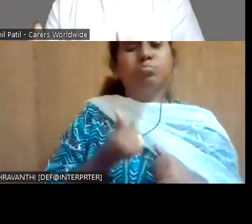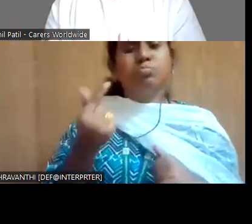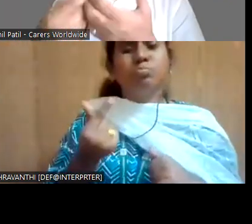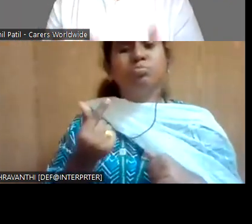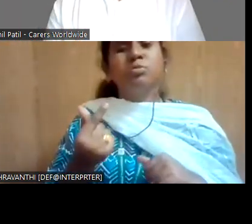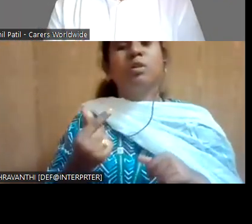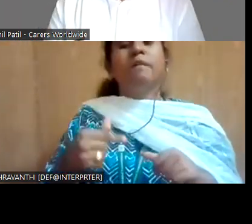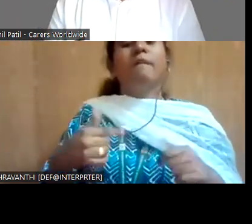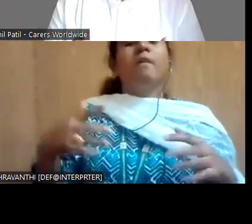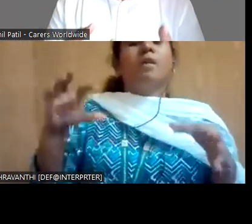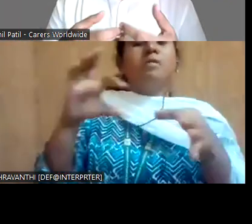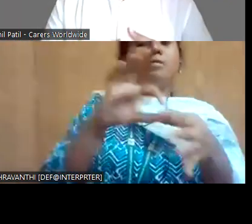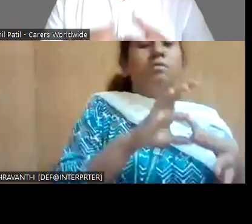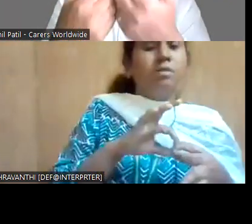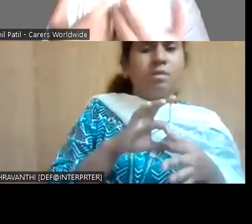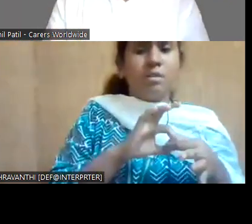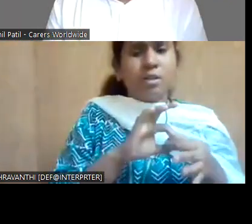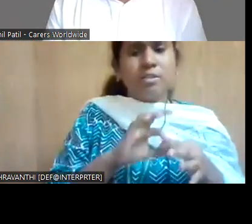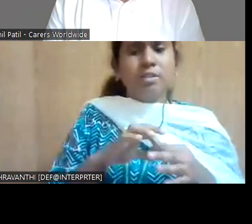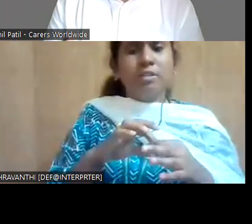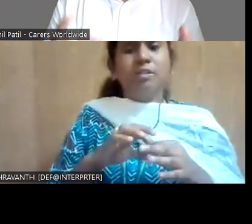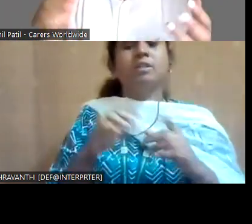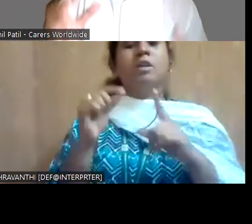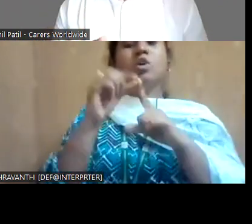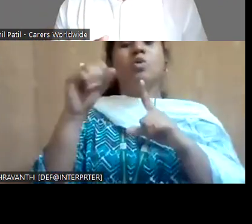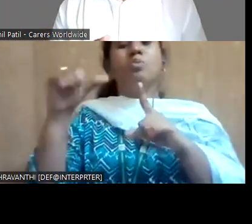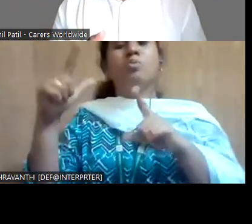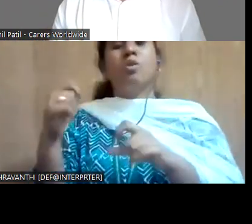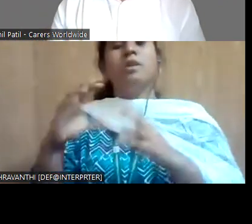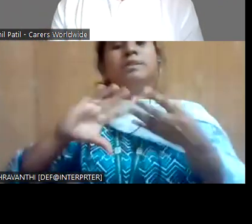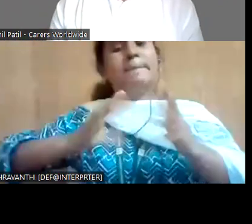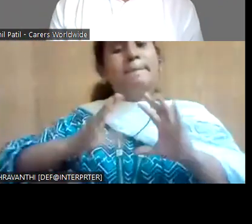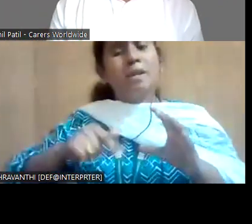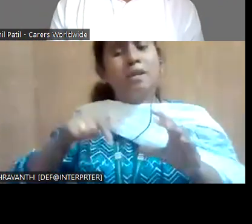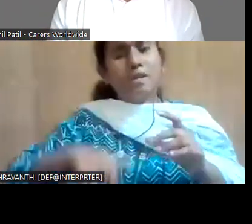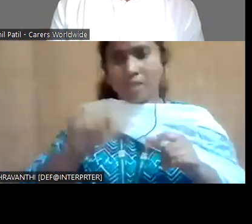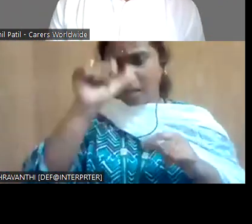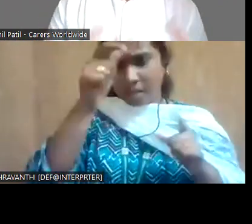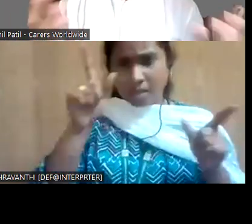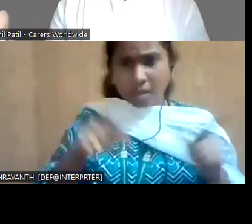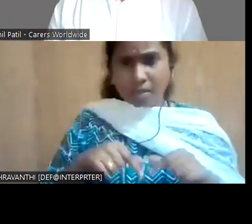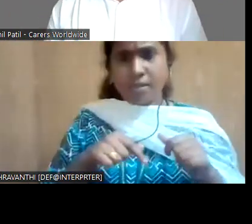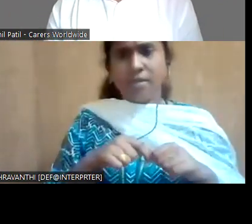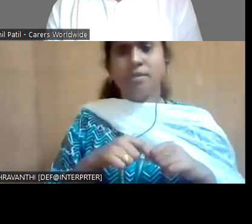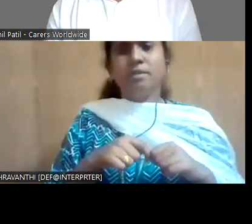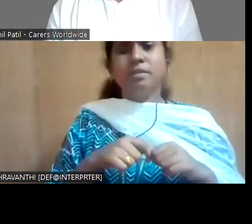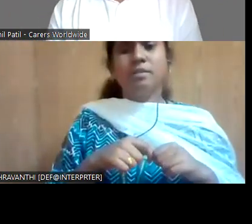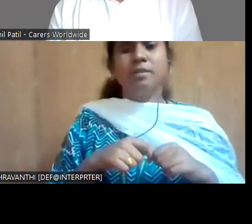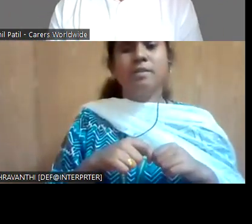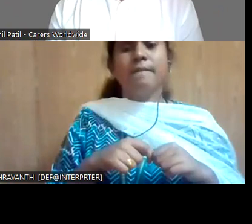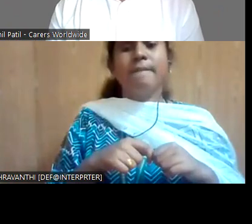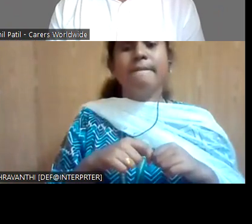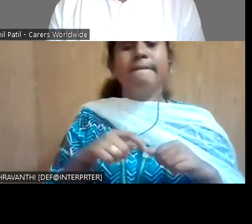we are engaging the policymakers to bring the systemic change in the countries where we are